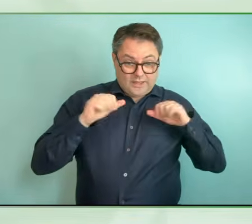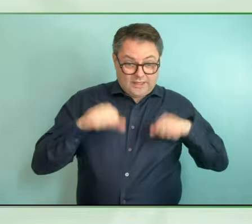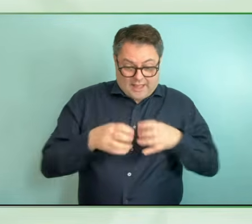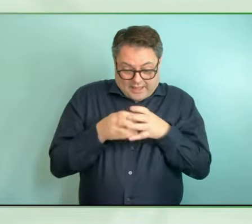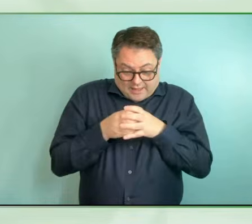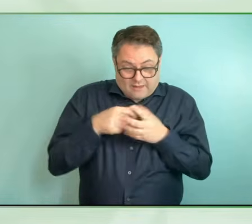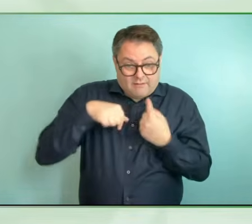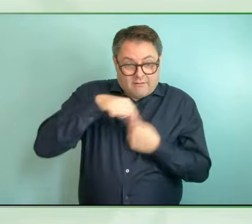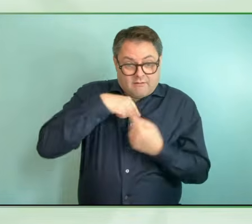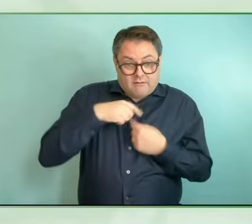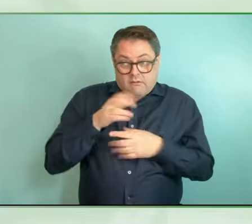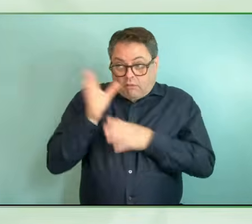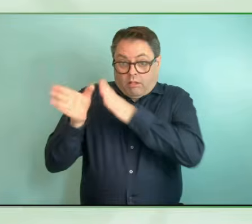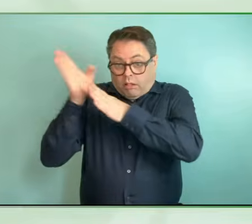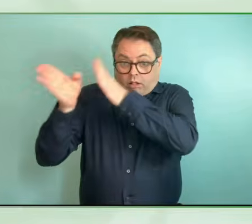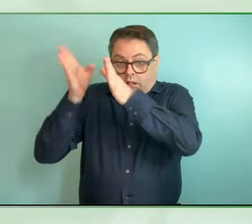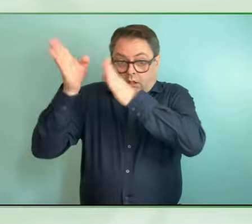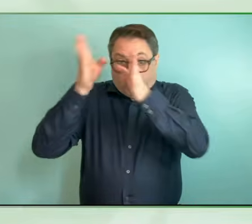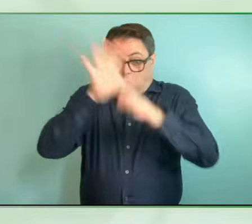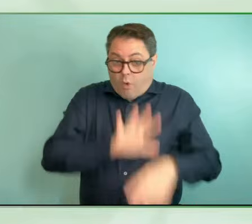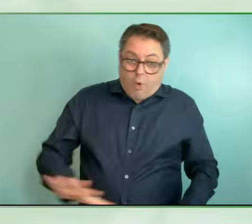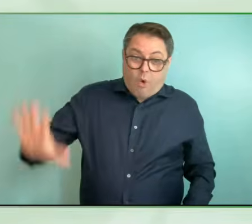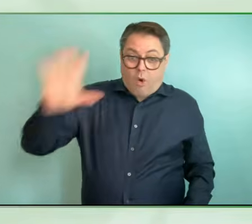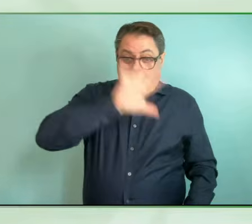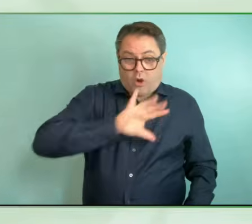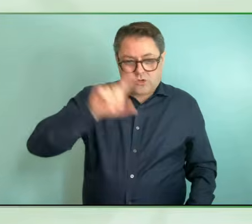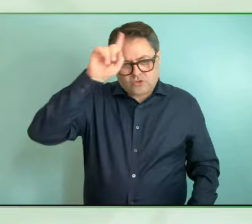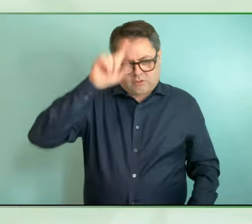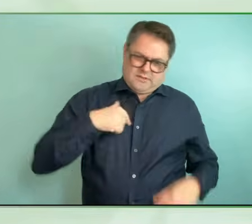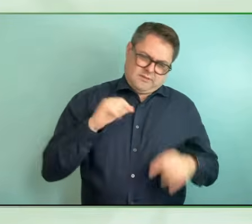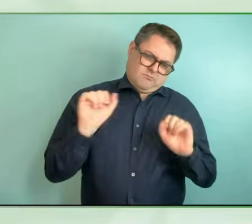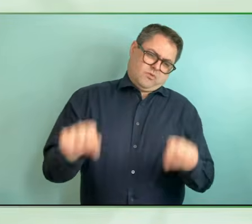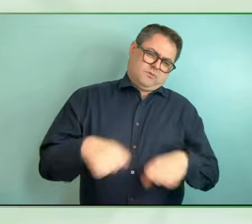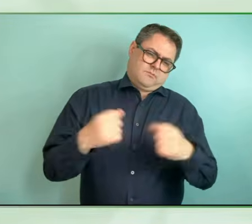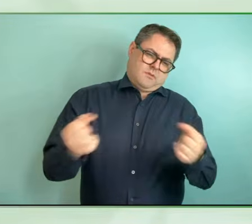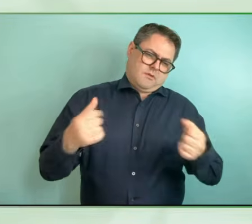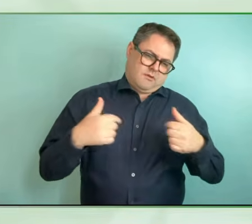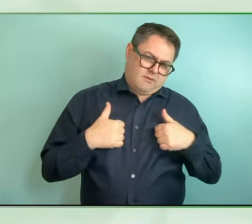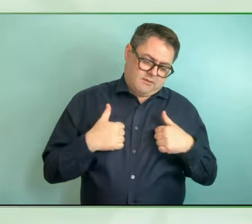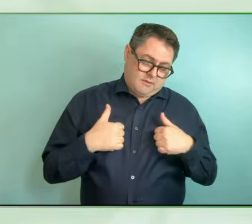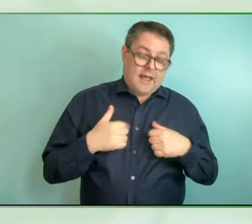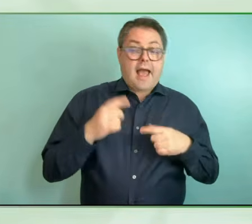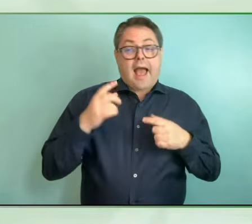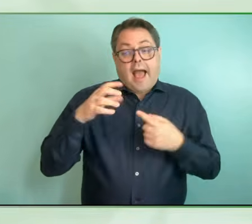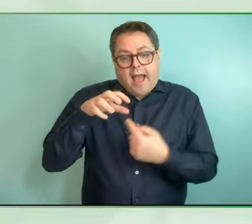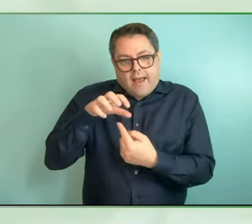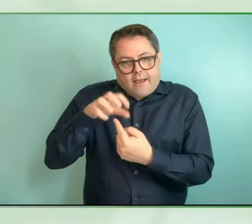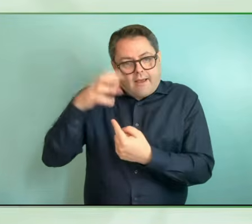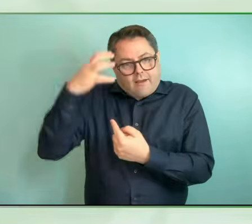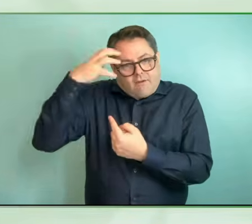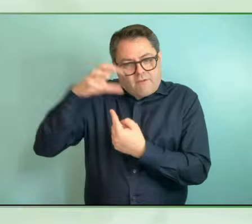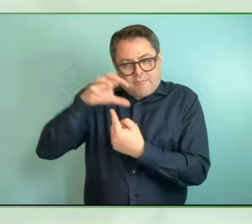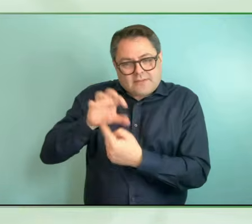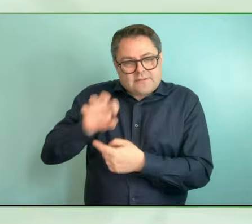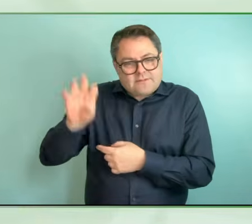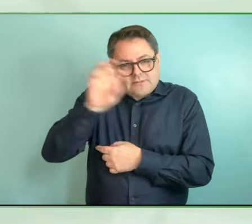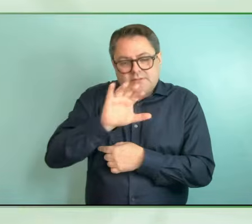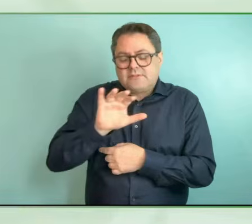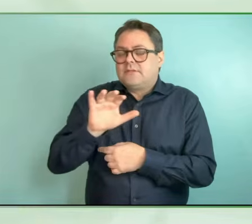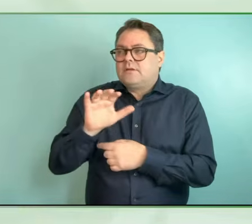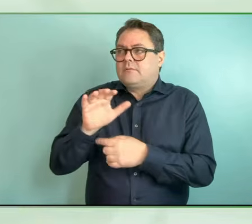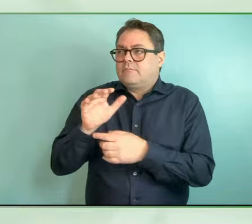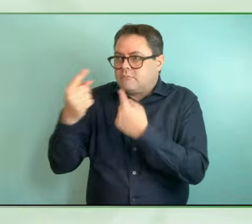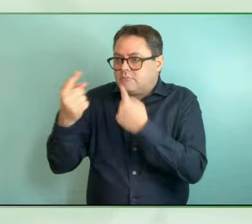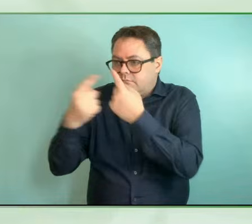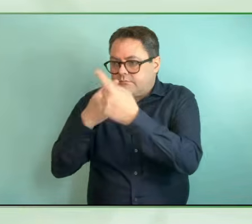that. But we have been working with municipalities to help them collect the data,